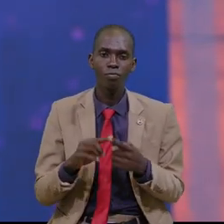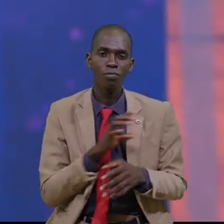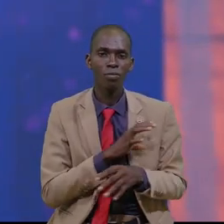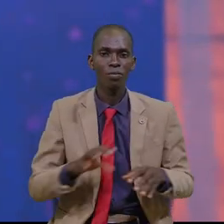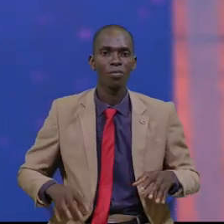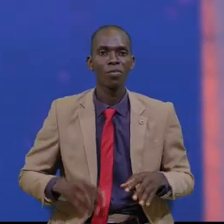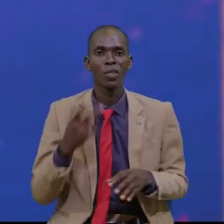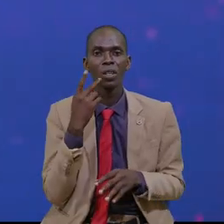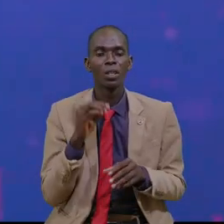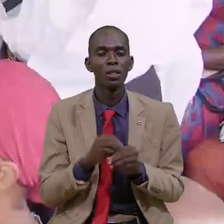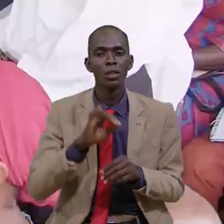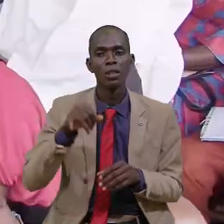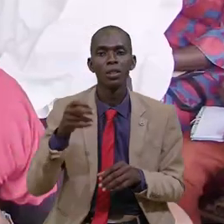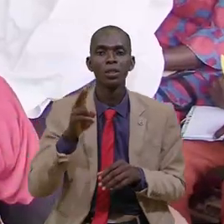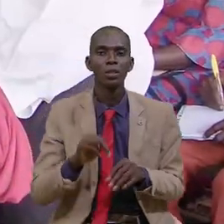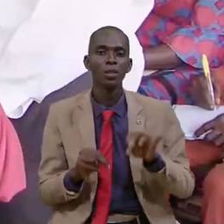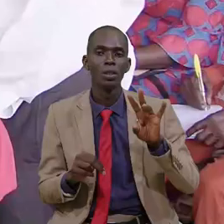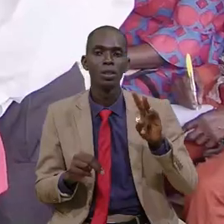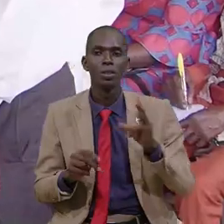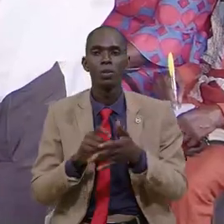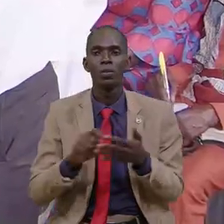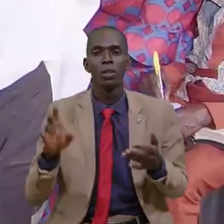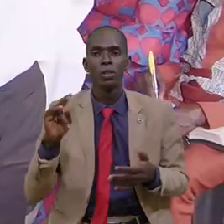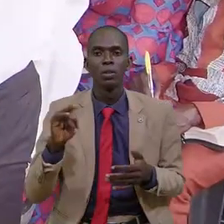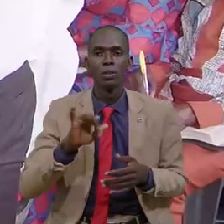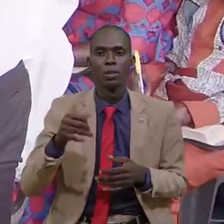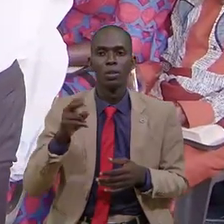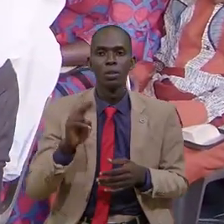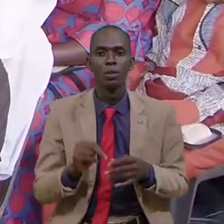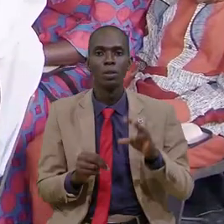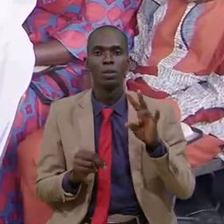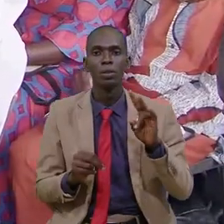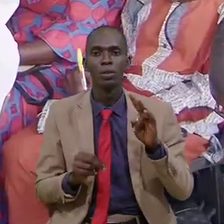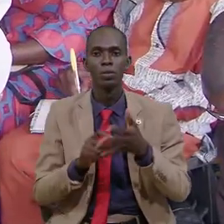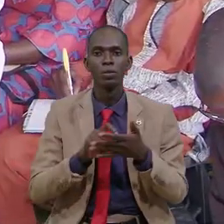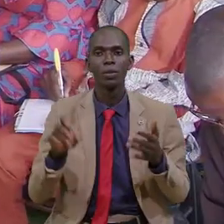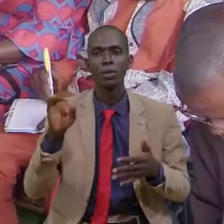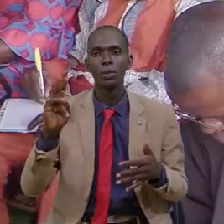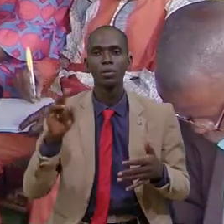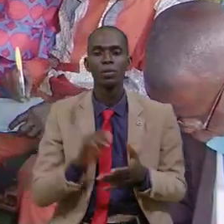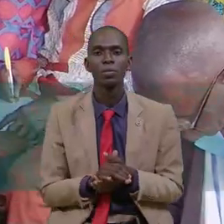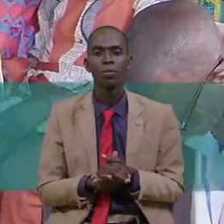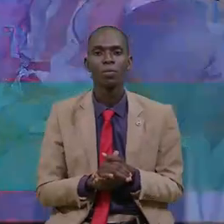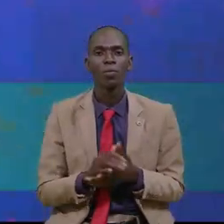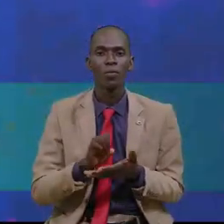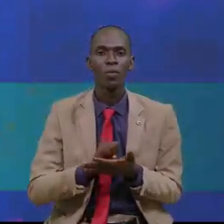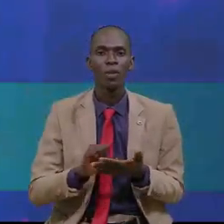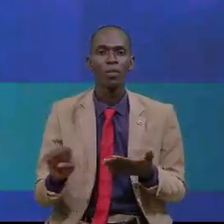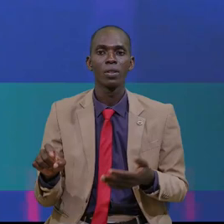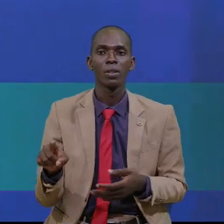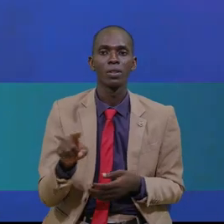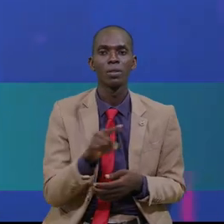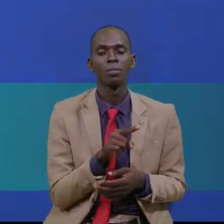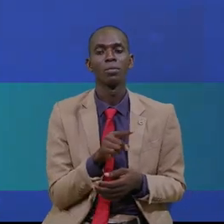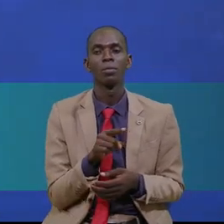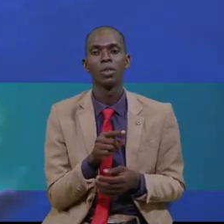John chapter 17, verse 17. John 17, 17, sanctify them